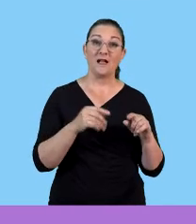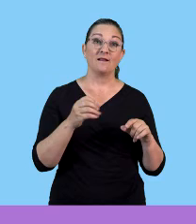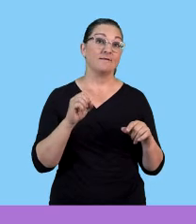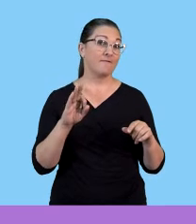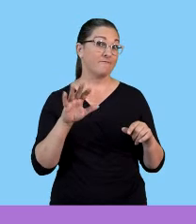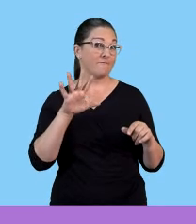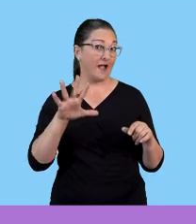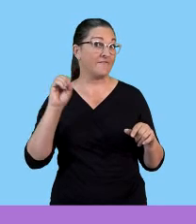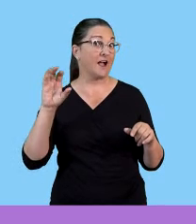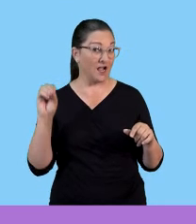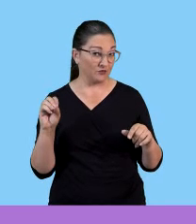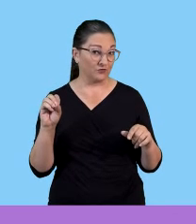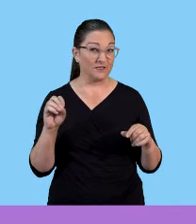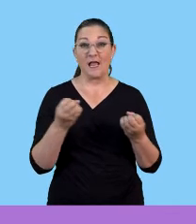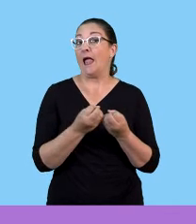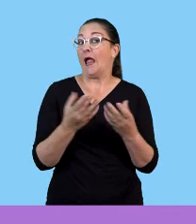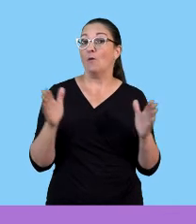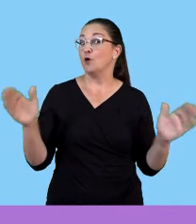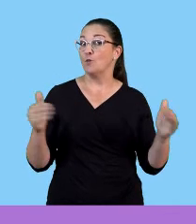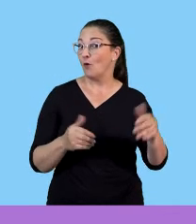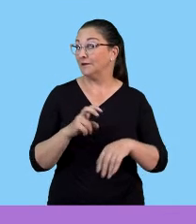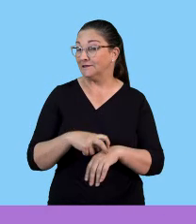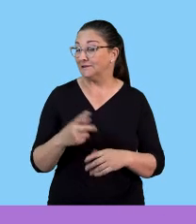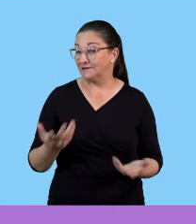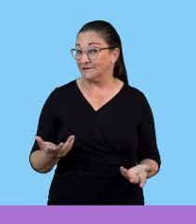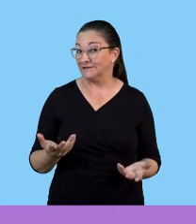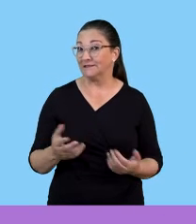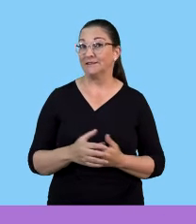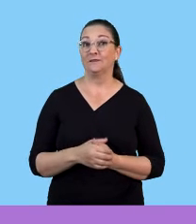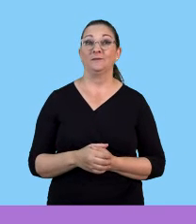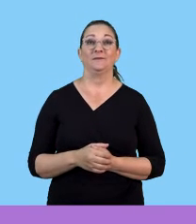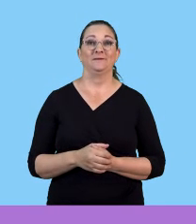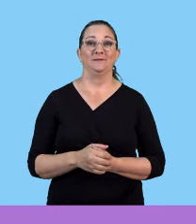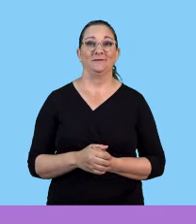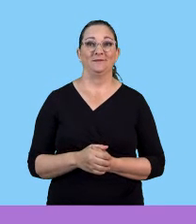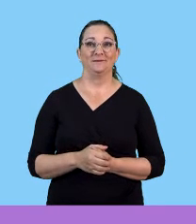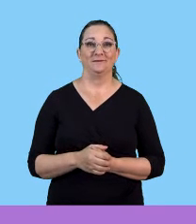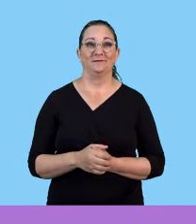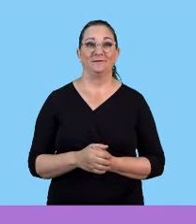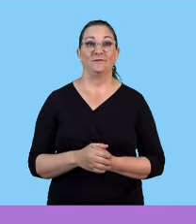many large boxes will Sipo need? So,